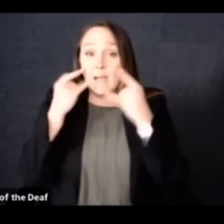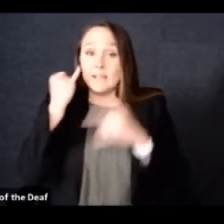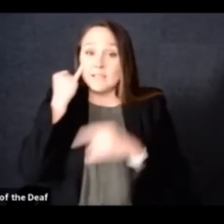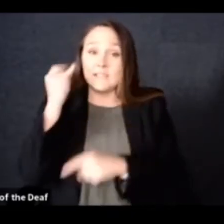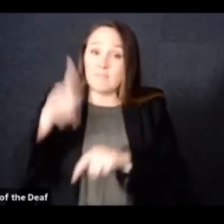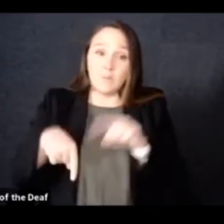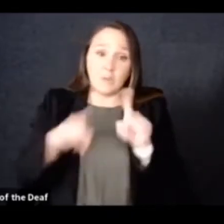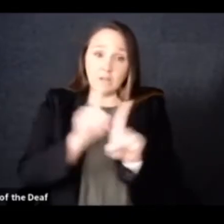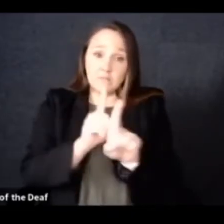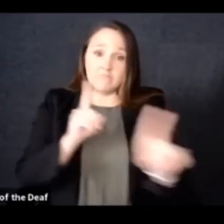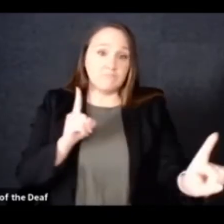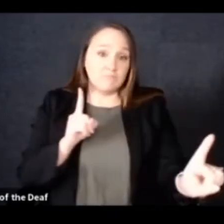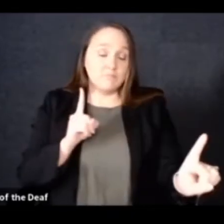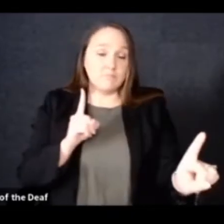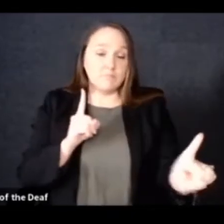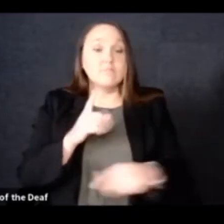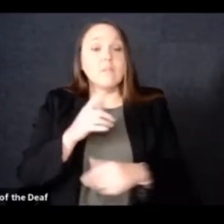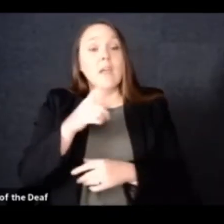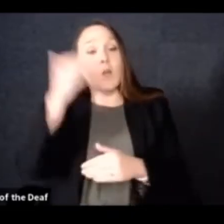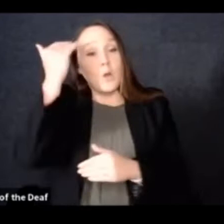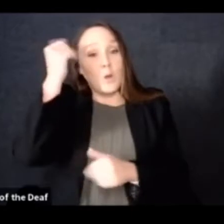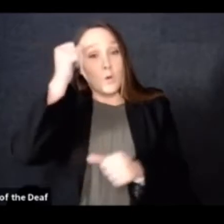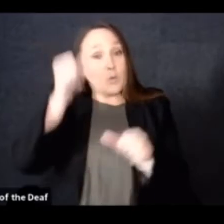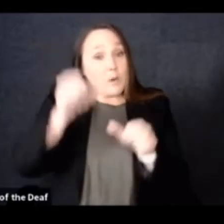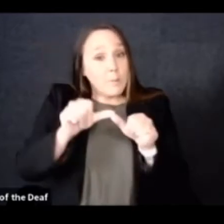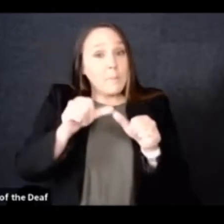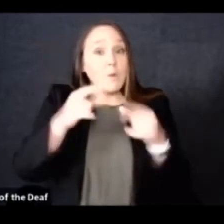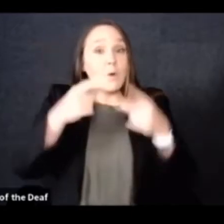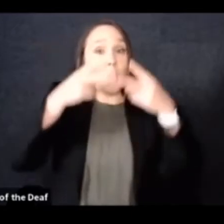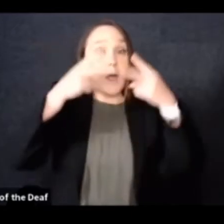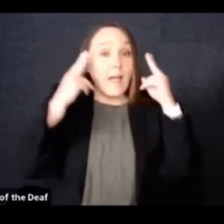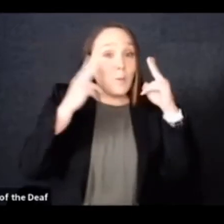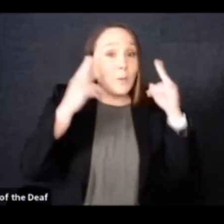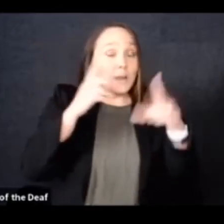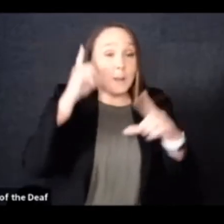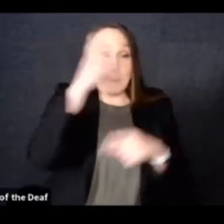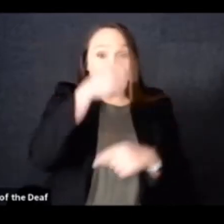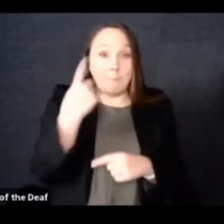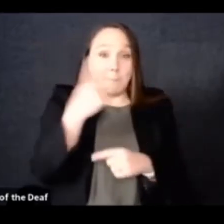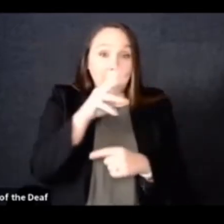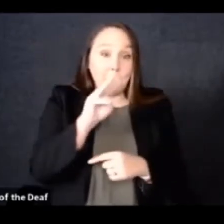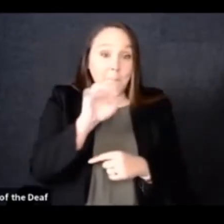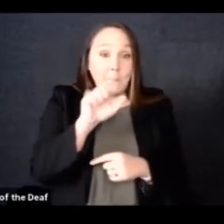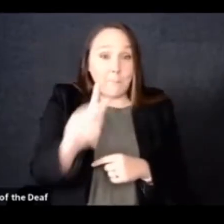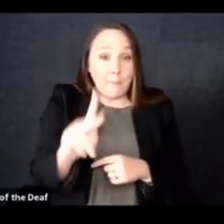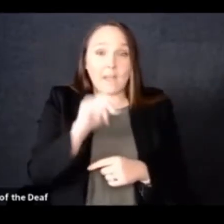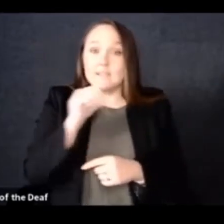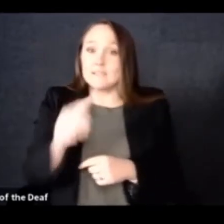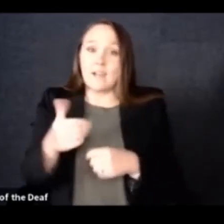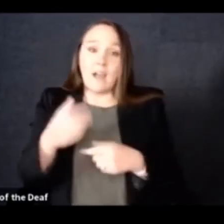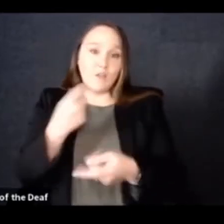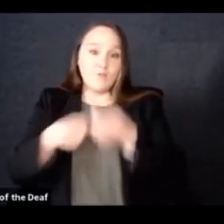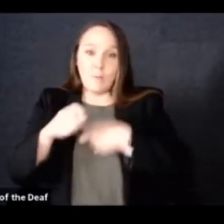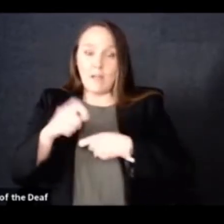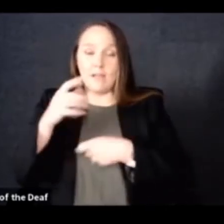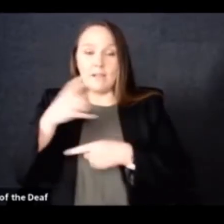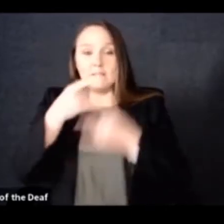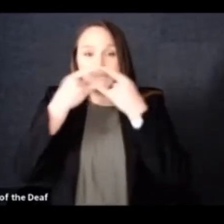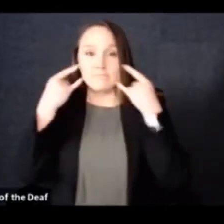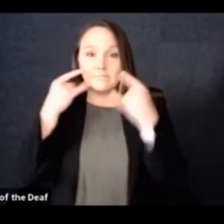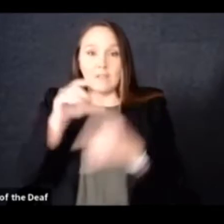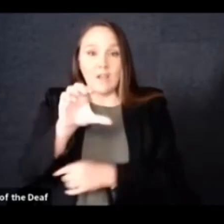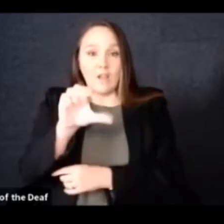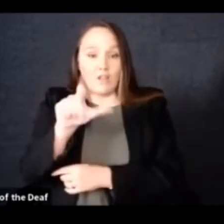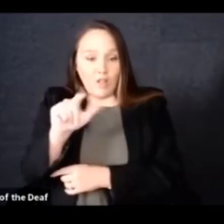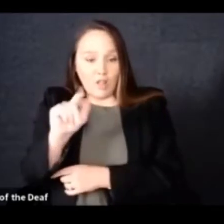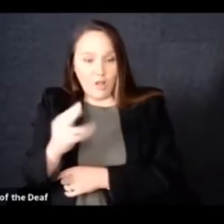be maintained. And remember, a Halloween mask is not a substitute for a cloth face covering. So mom and dad, be creative with